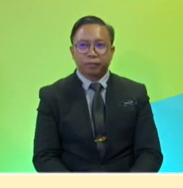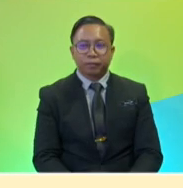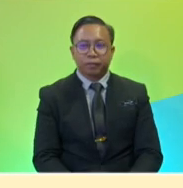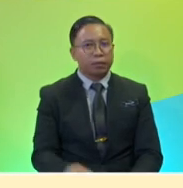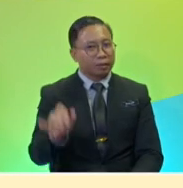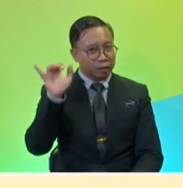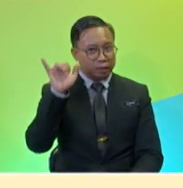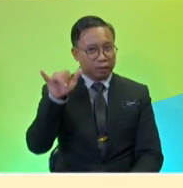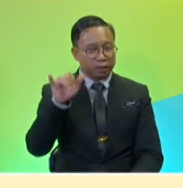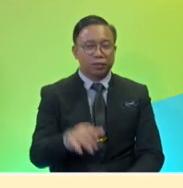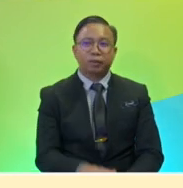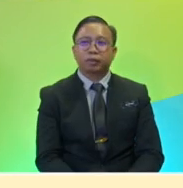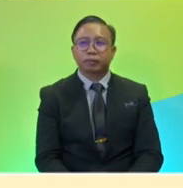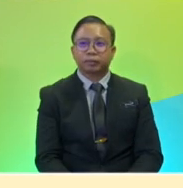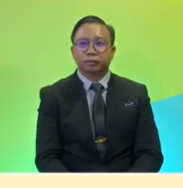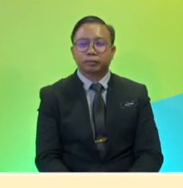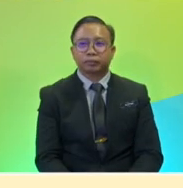Yes, teacher. Yes?